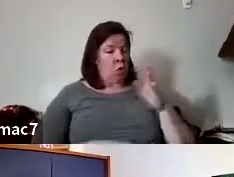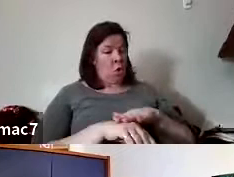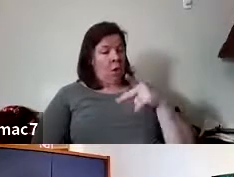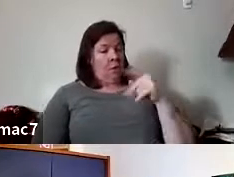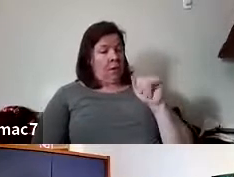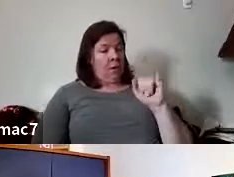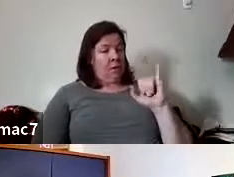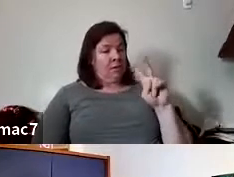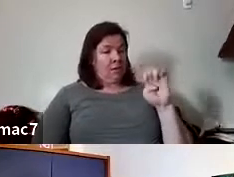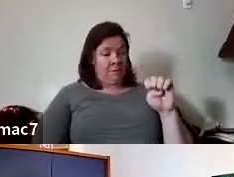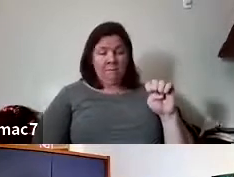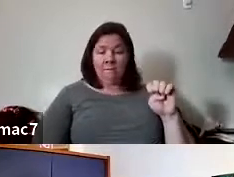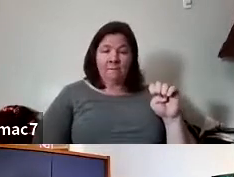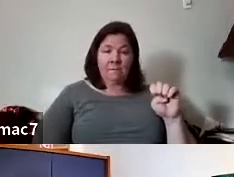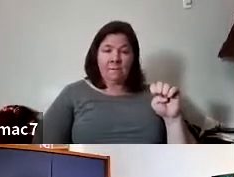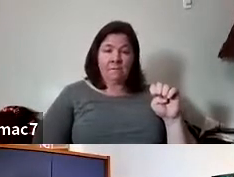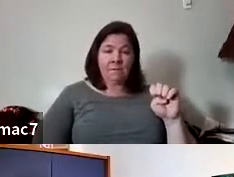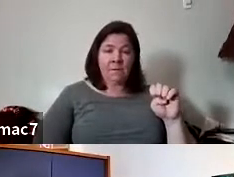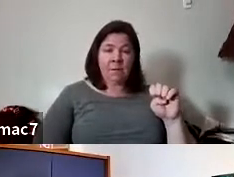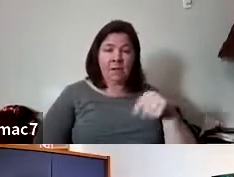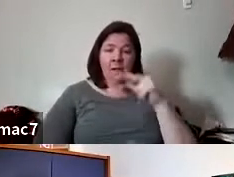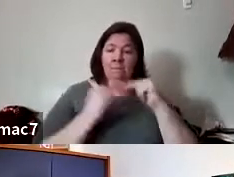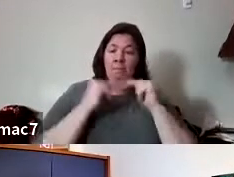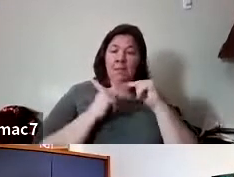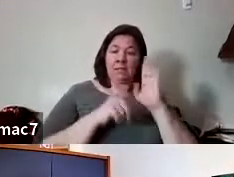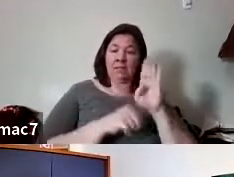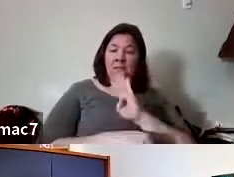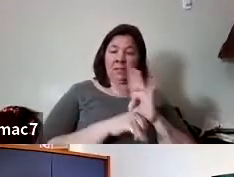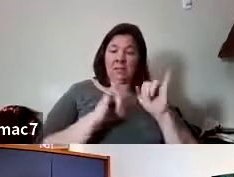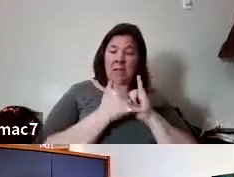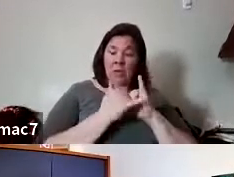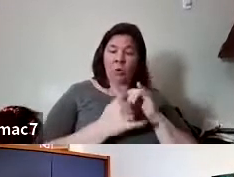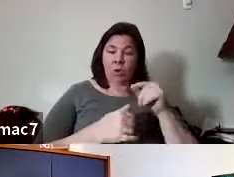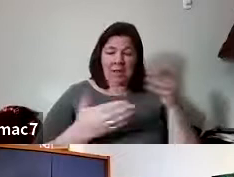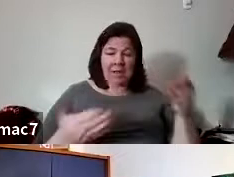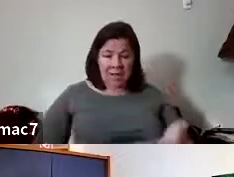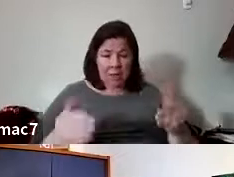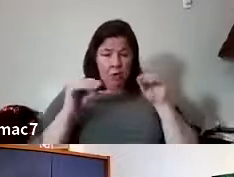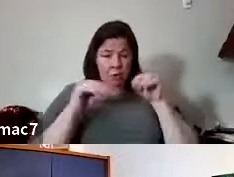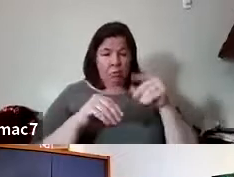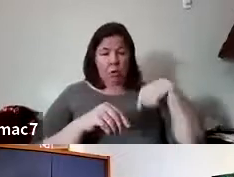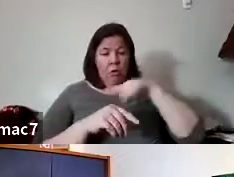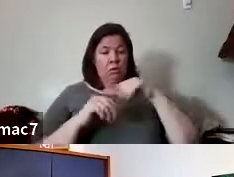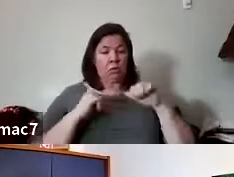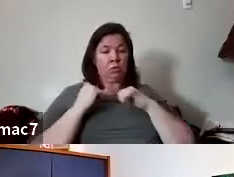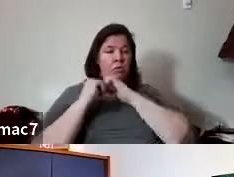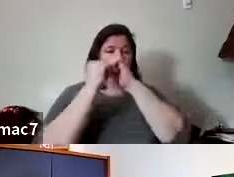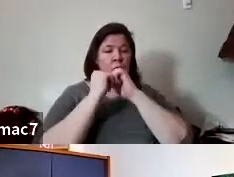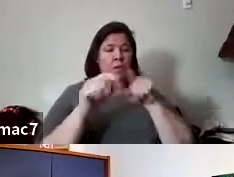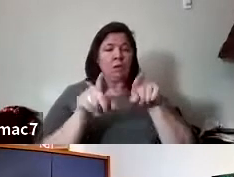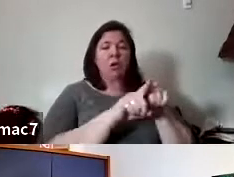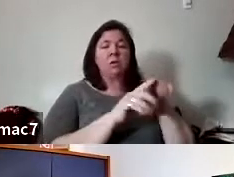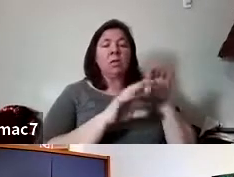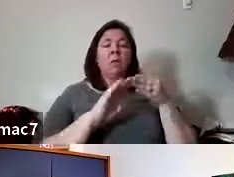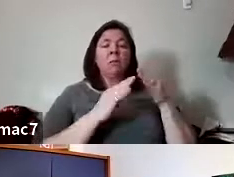ONPASSIVE, built this business, and he has put all of us together as a community, as